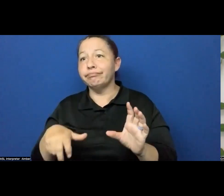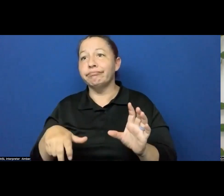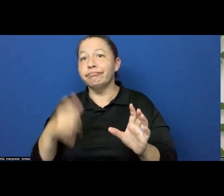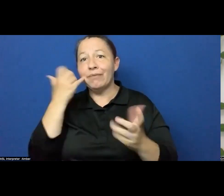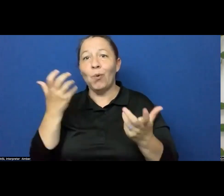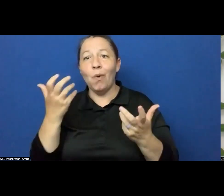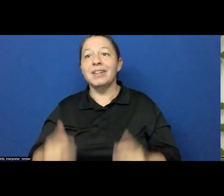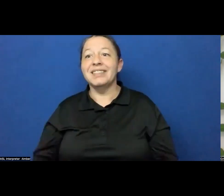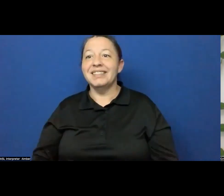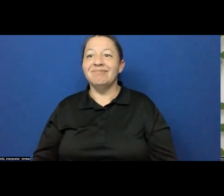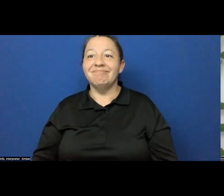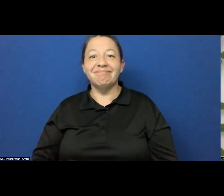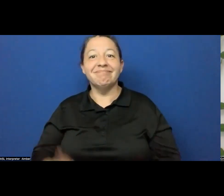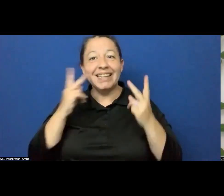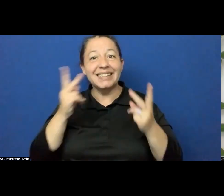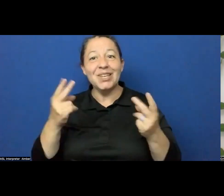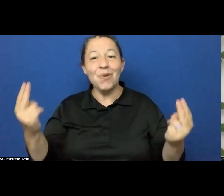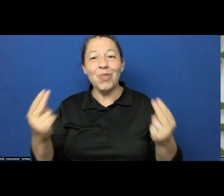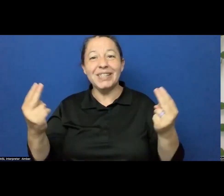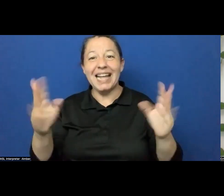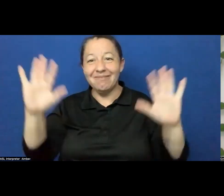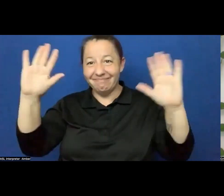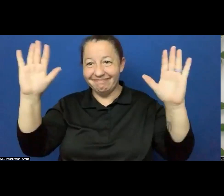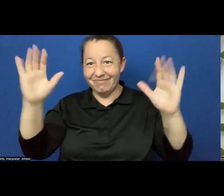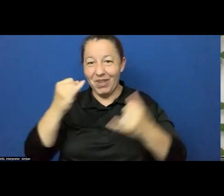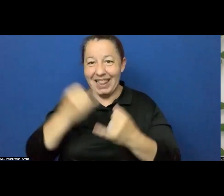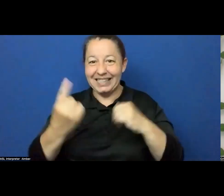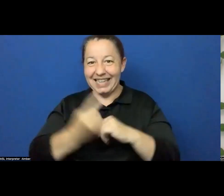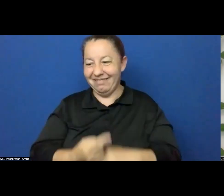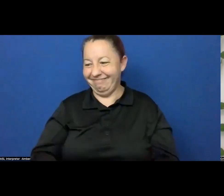so for the recording, we'll see you on Thursday for the last day. Miigwech.